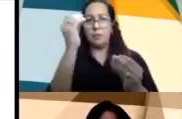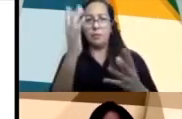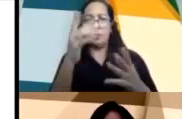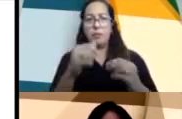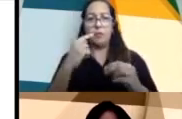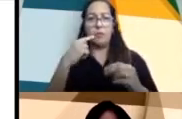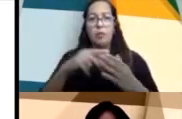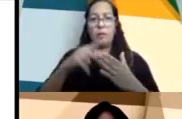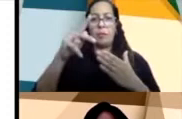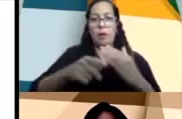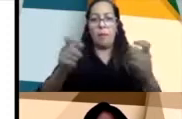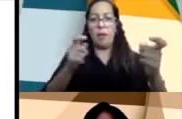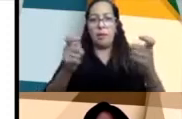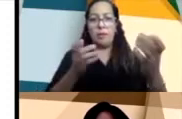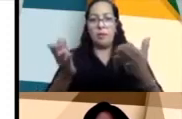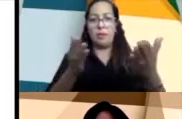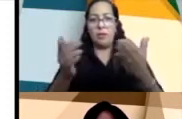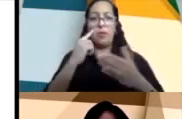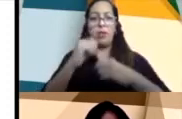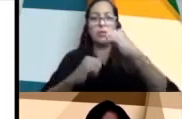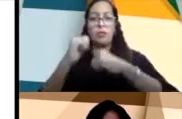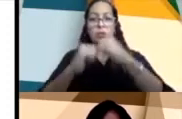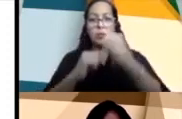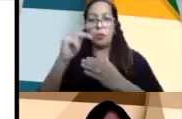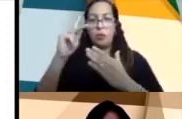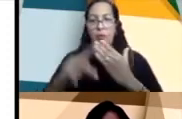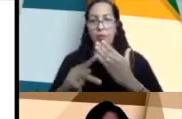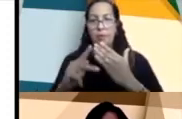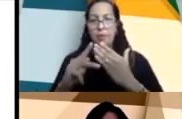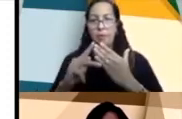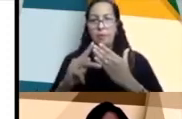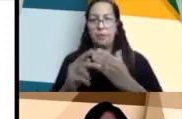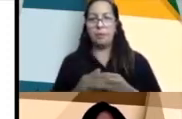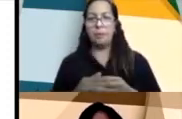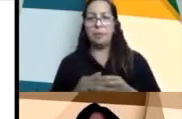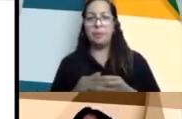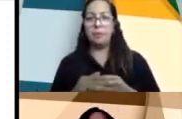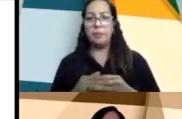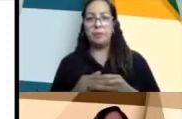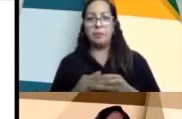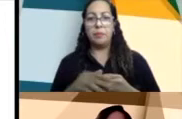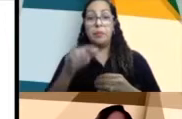management service for some of the infrastructure programs. The programs